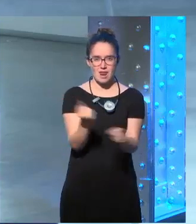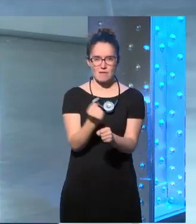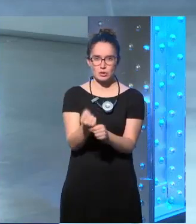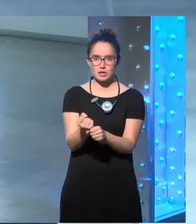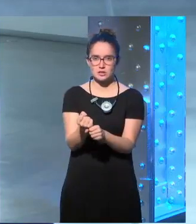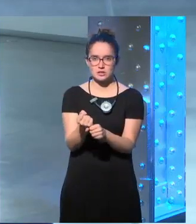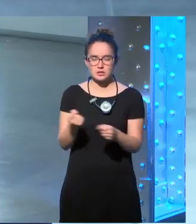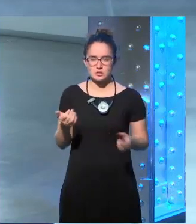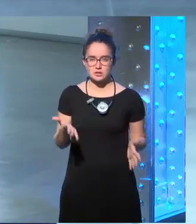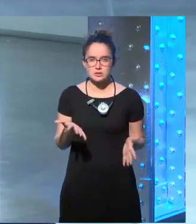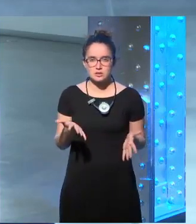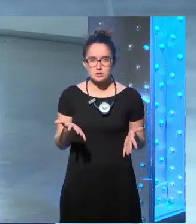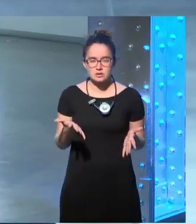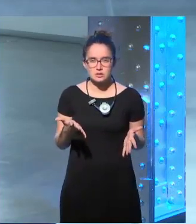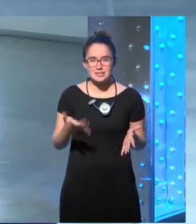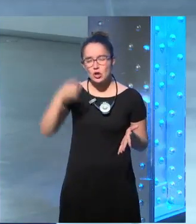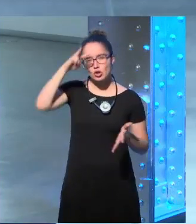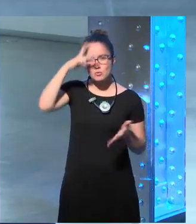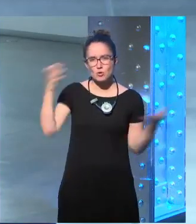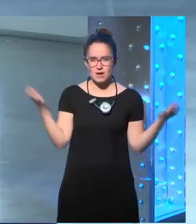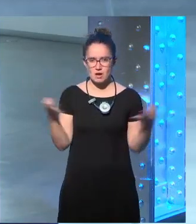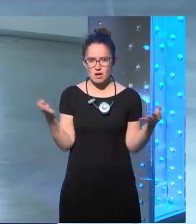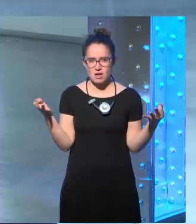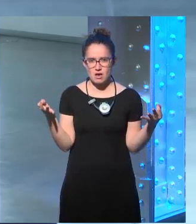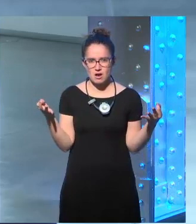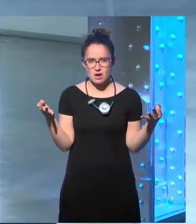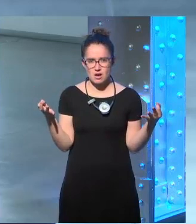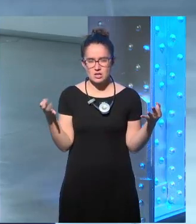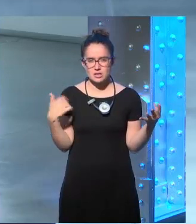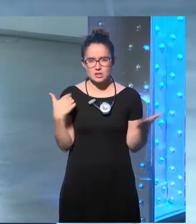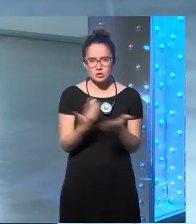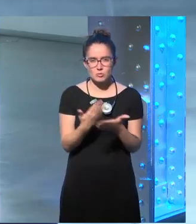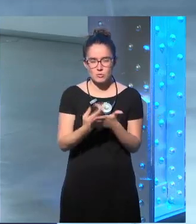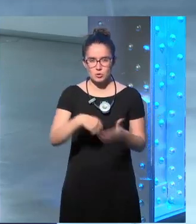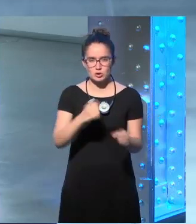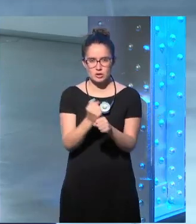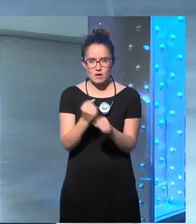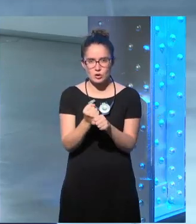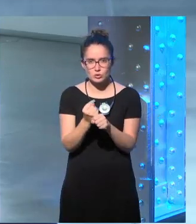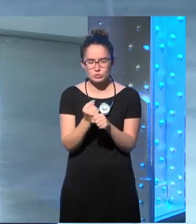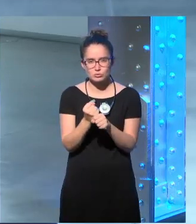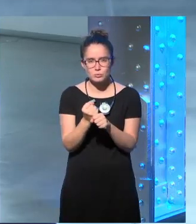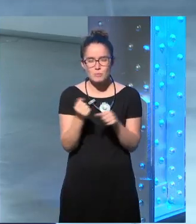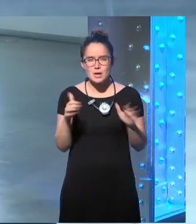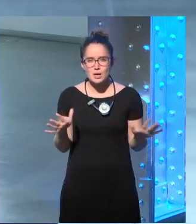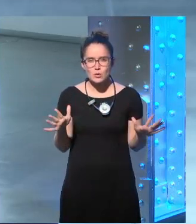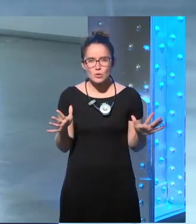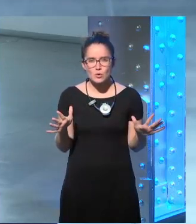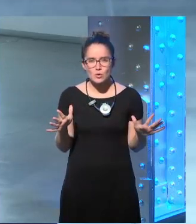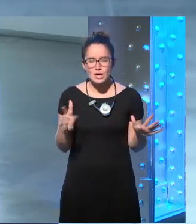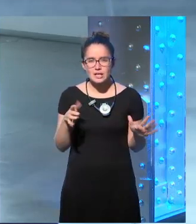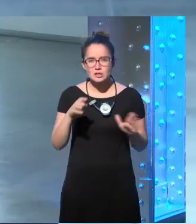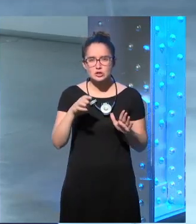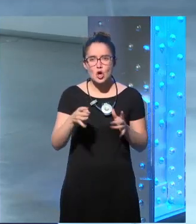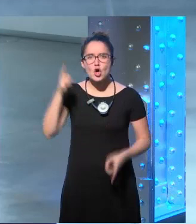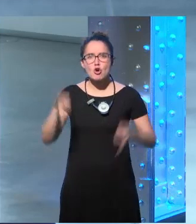for the international workforce. What concerns us is not only that the robots are chasing